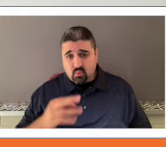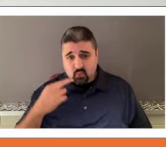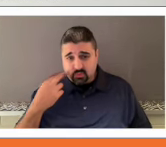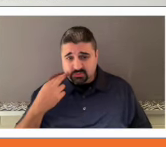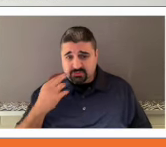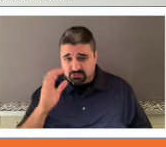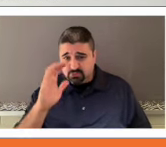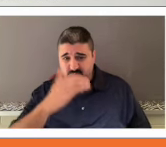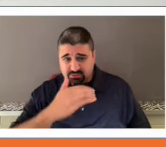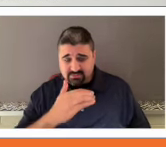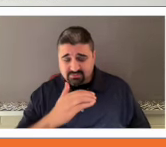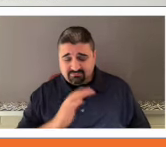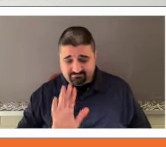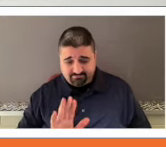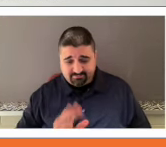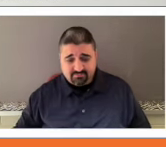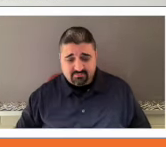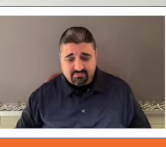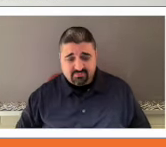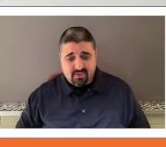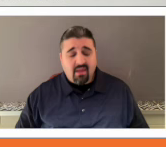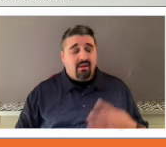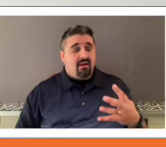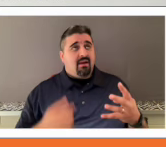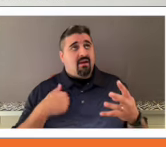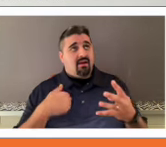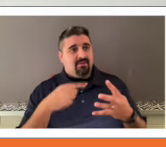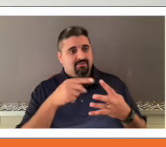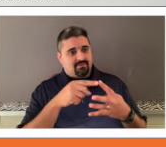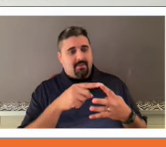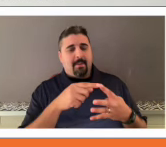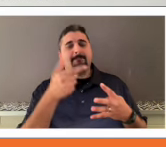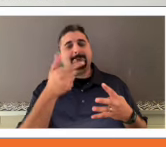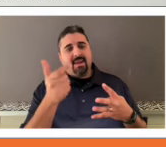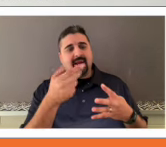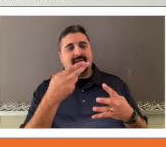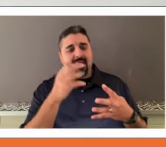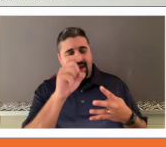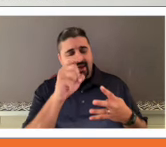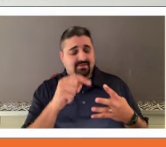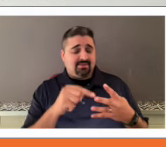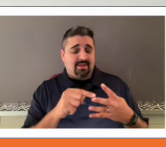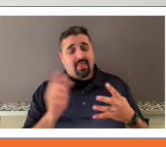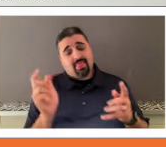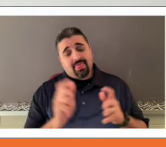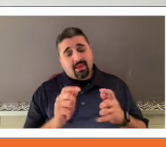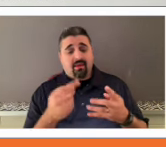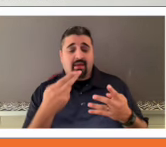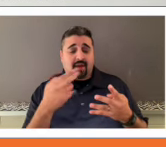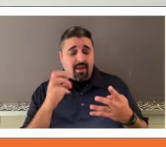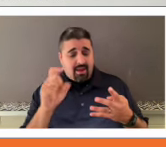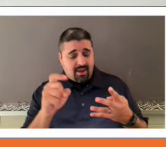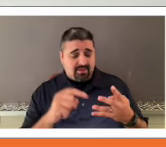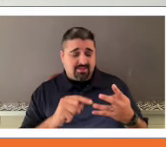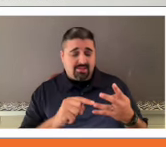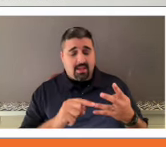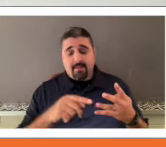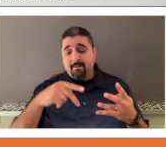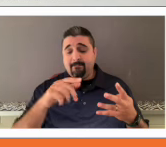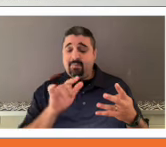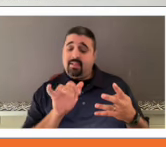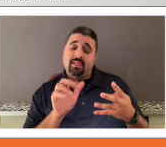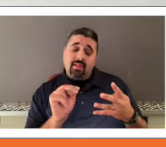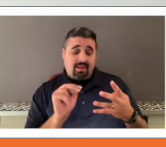I could tell that Rosamond was a strange girl. Here are my other cats, she said.